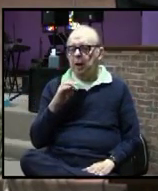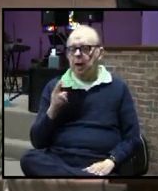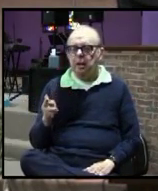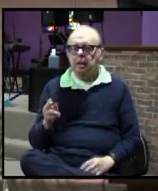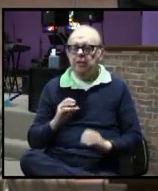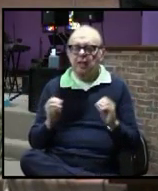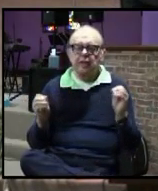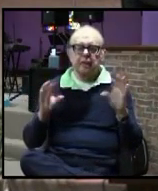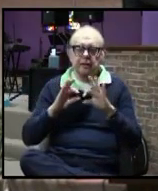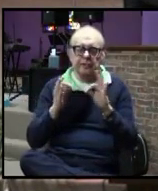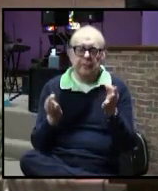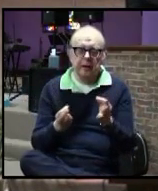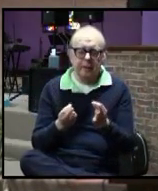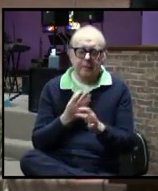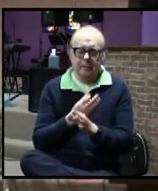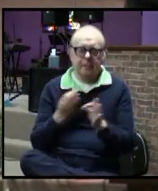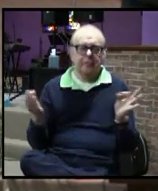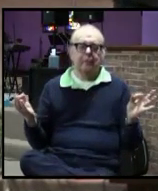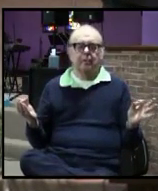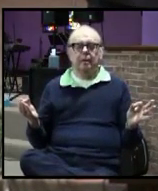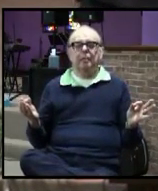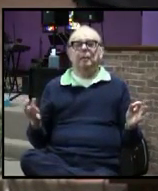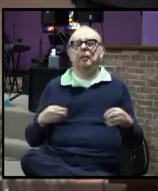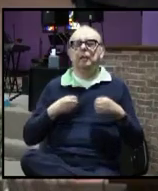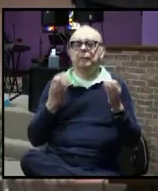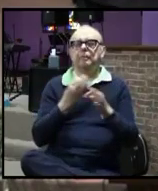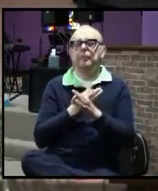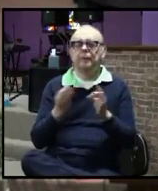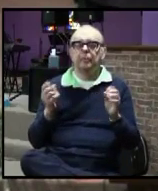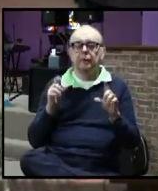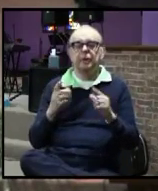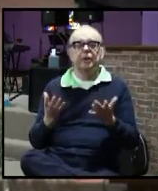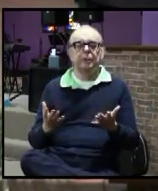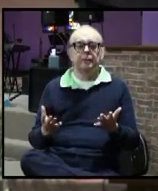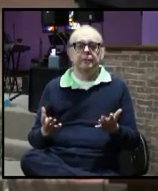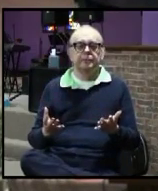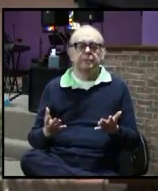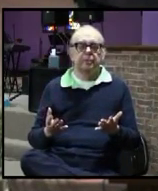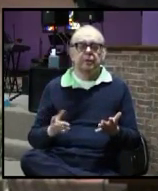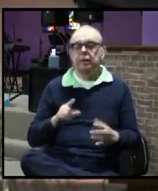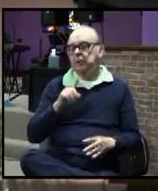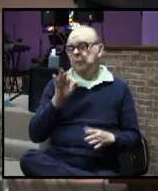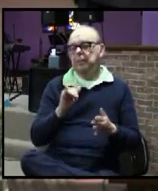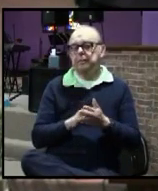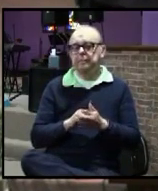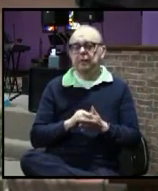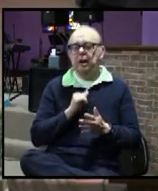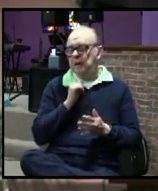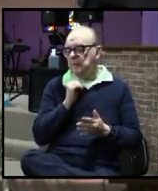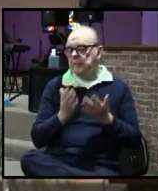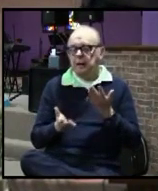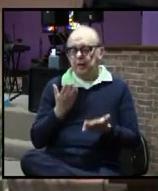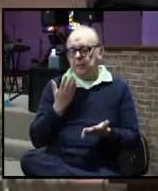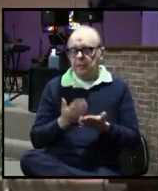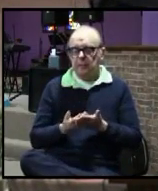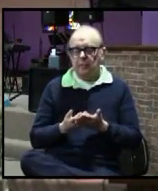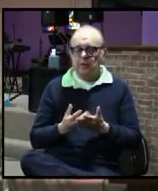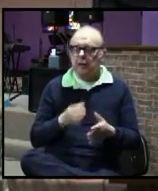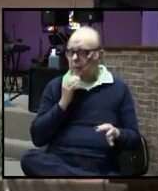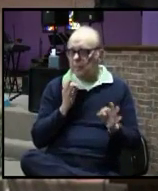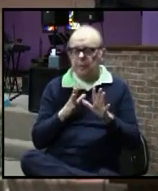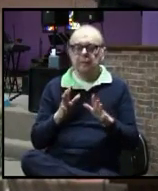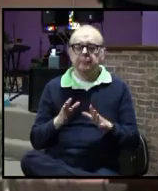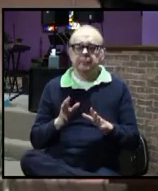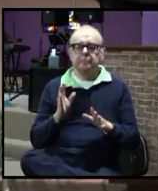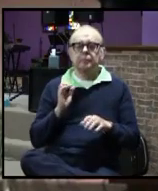don't get anything for free. And if somebody's giving you something for free, what do you need to do? You need to question that. It's probably not good. It's probably not worth